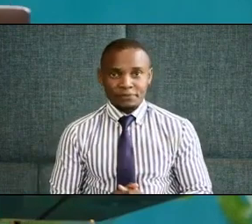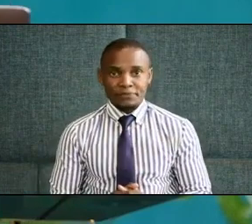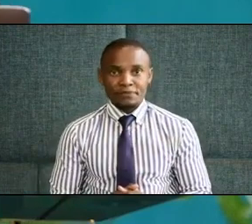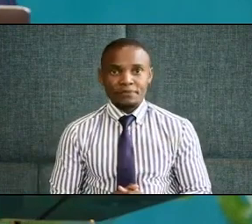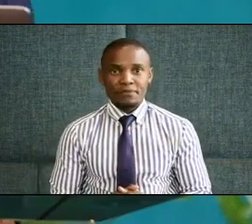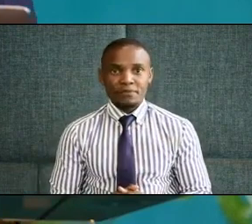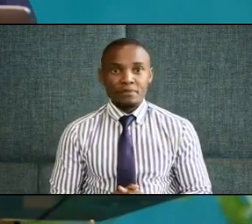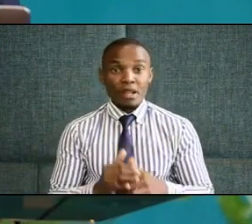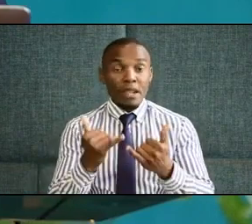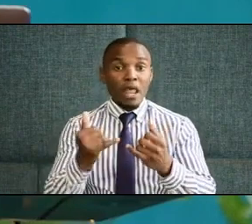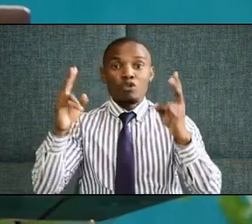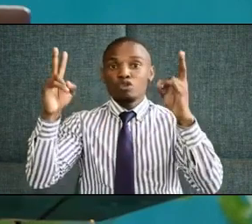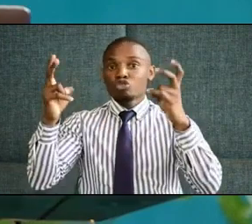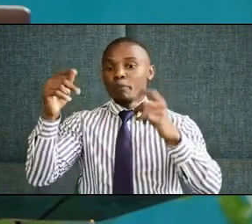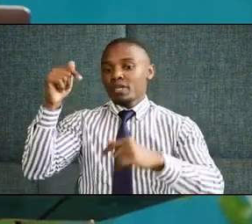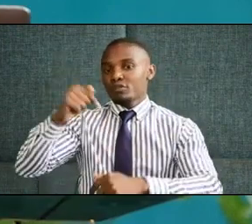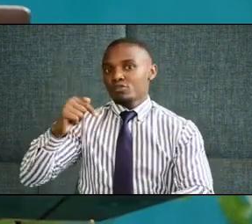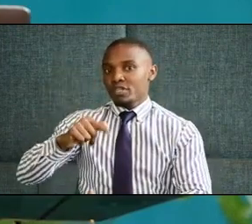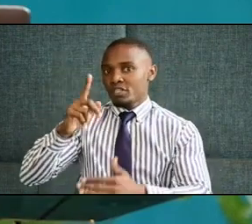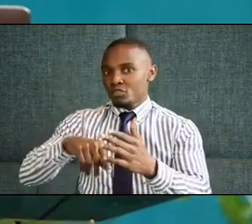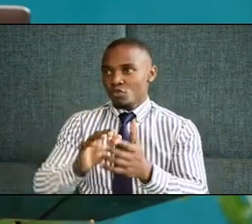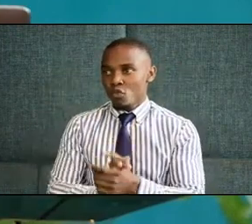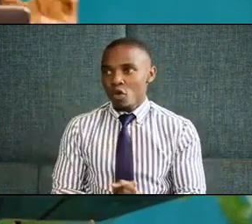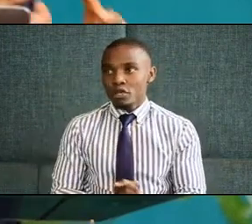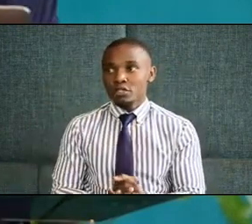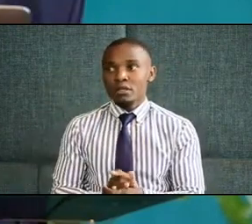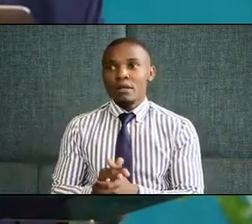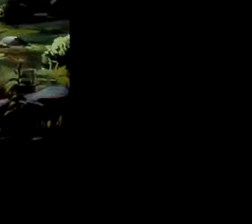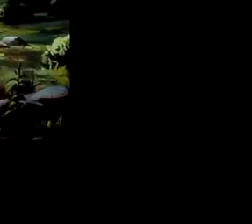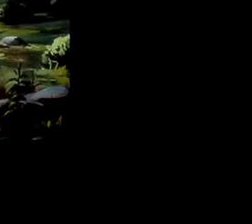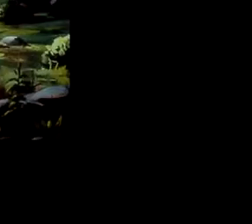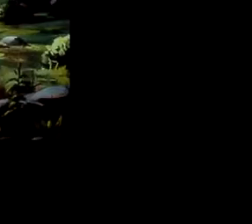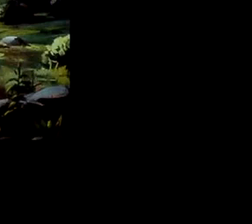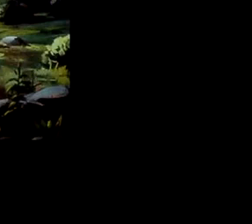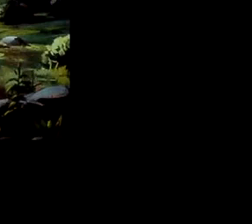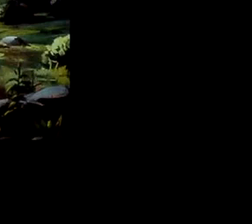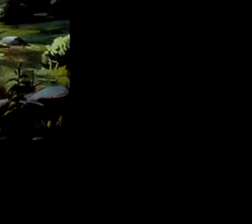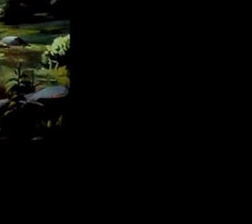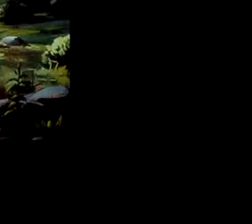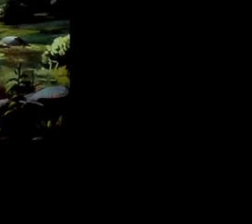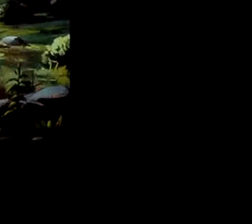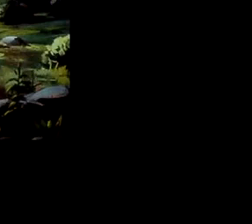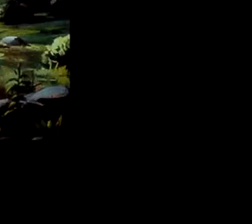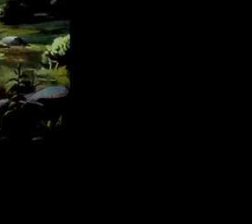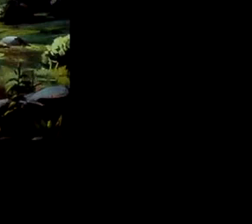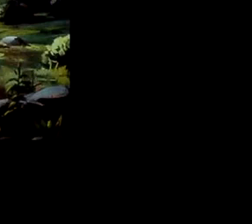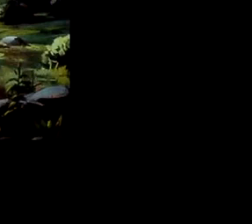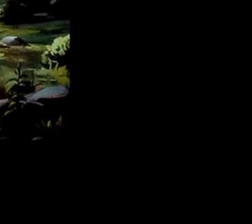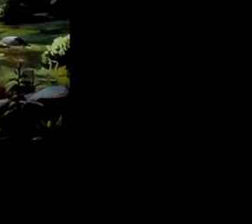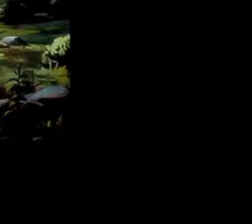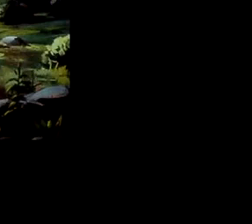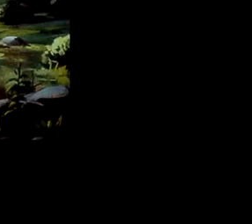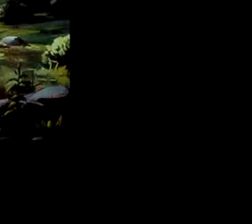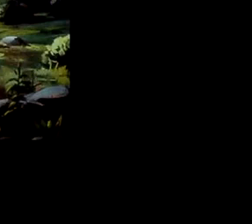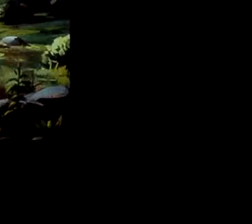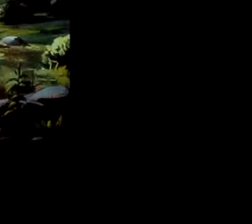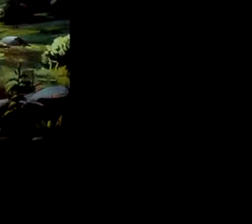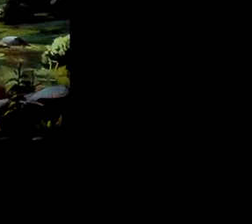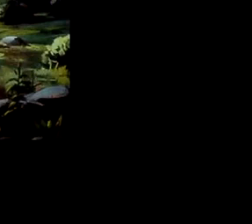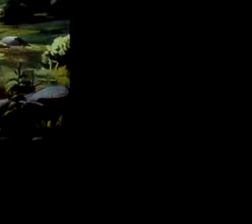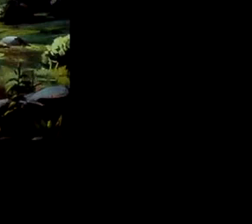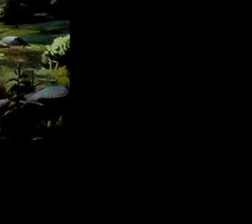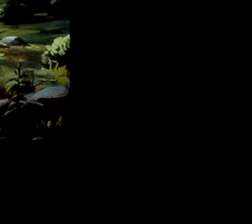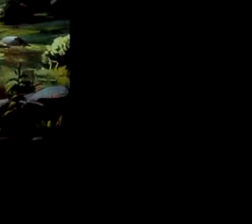prepared. So our subject for today is go back to Bethel. Go back to Bethel instead of do